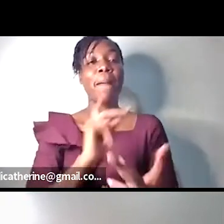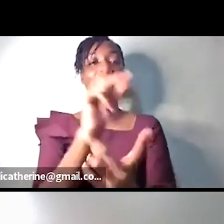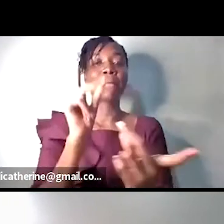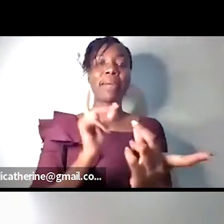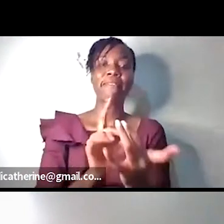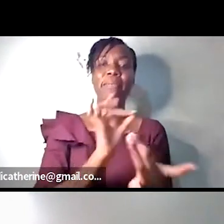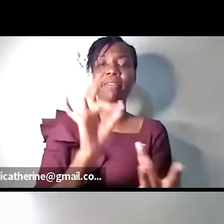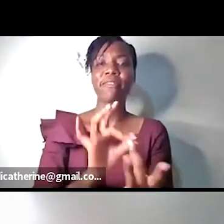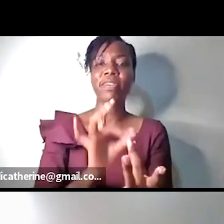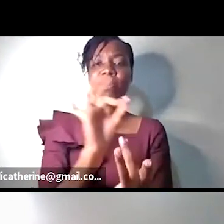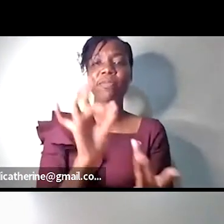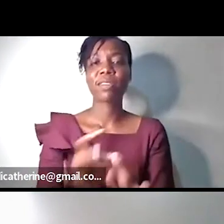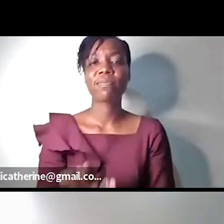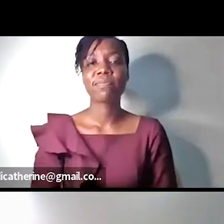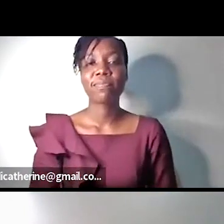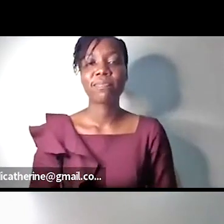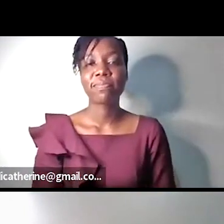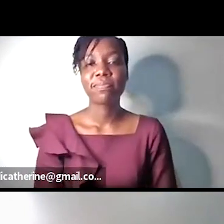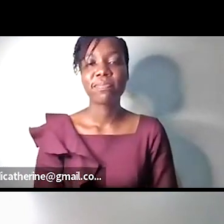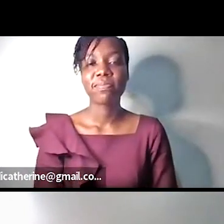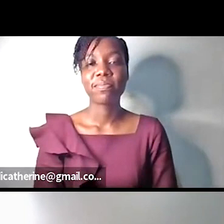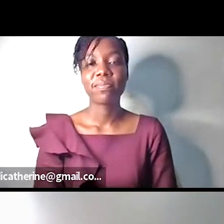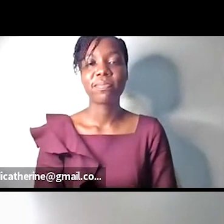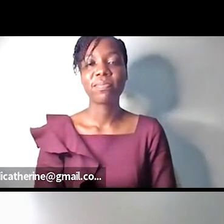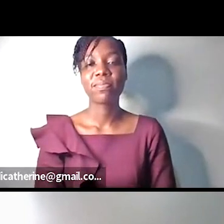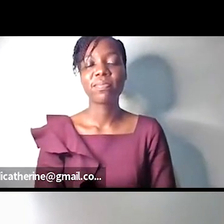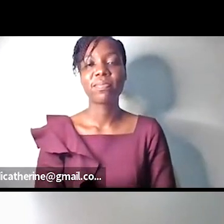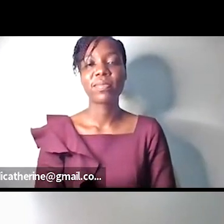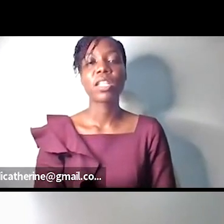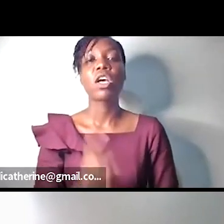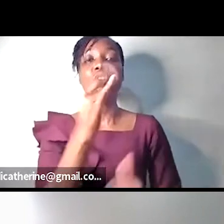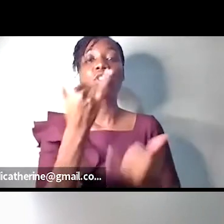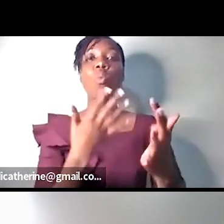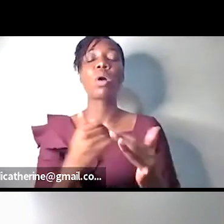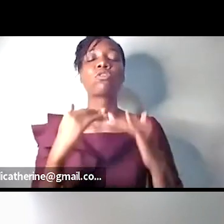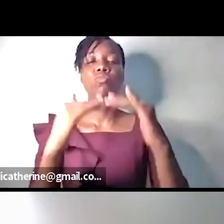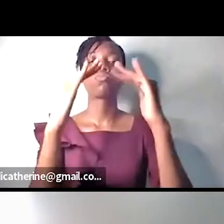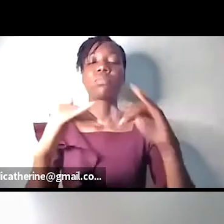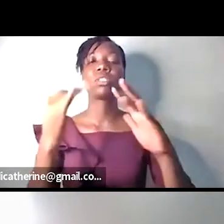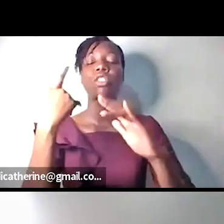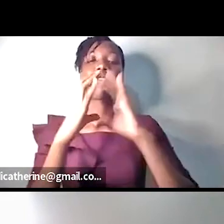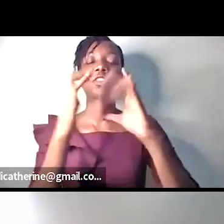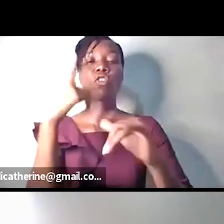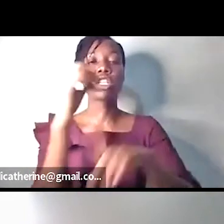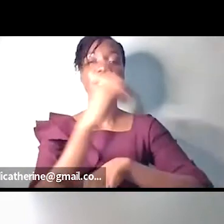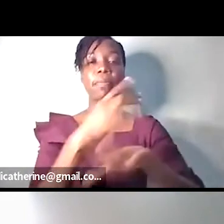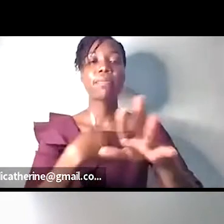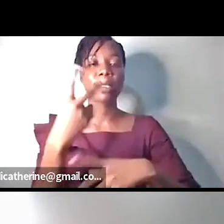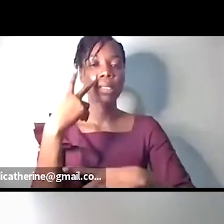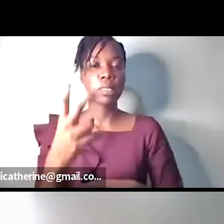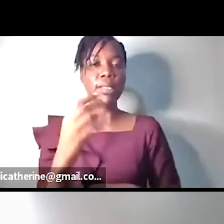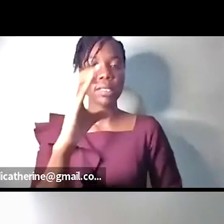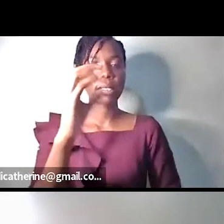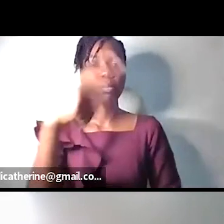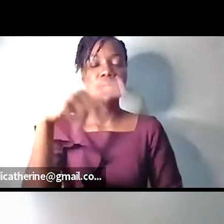Excellent. Am I on mute? Okay. Excellent. I think we can jump onto the conversation of the day. I can see CPF Consulting is